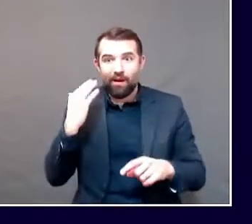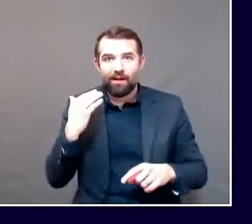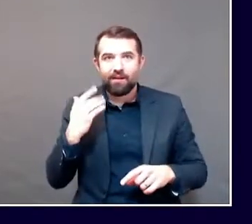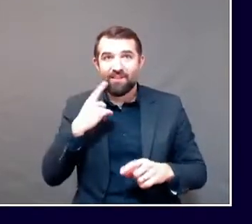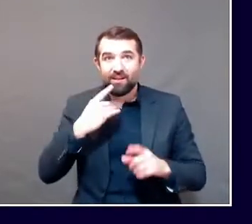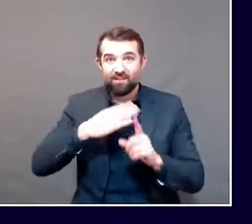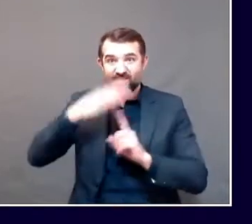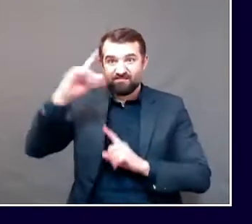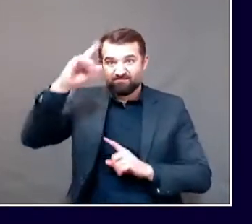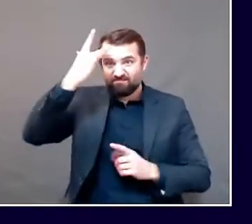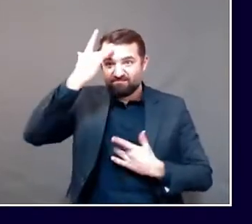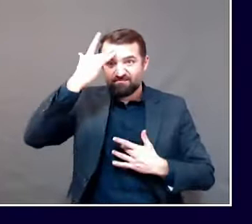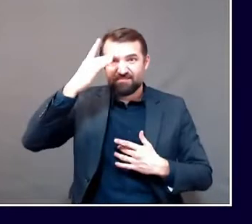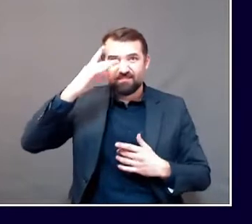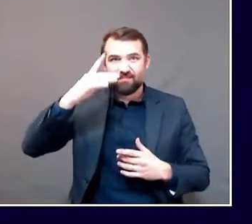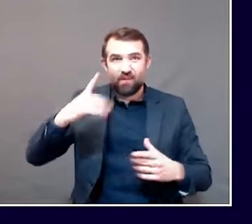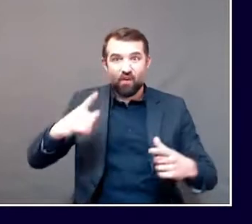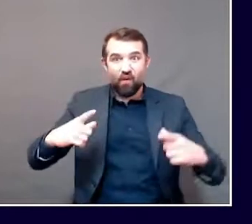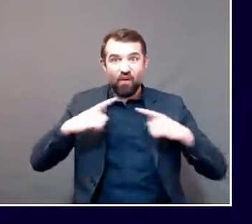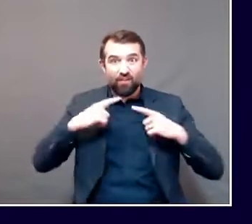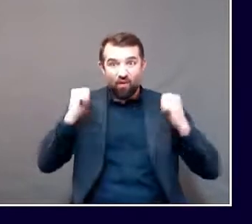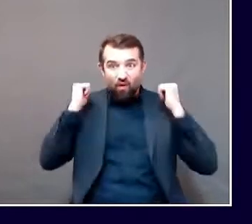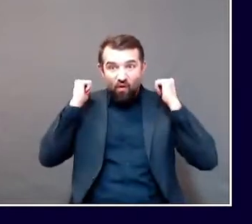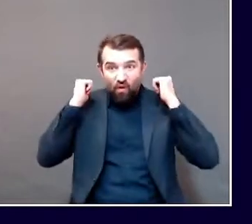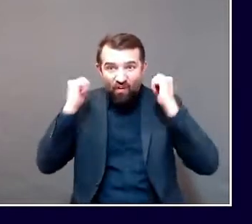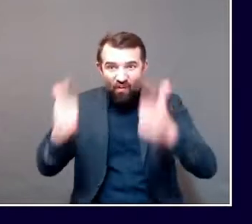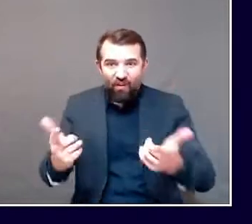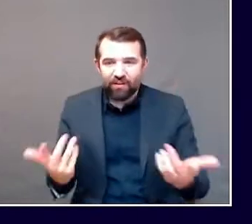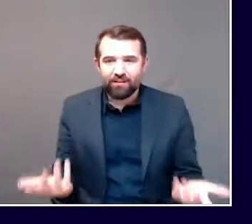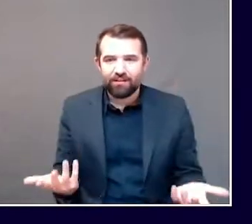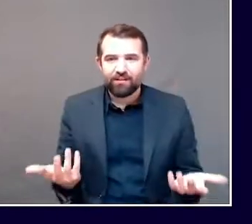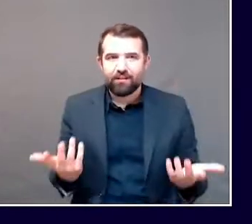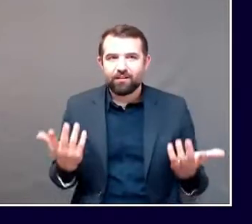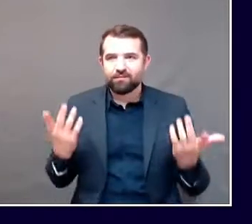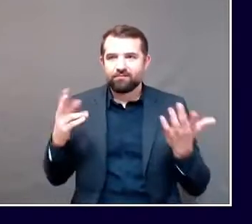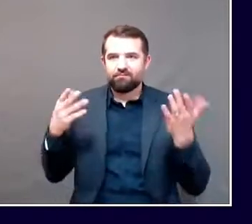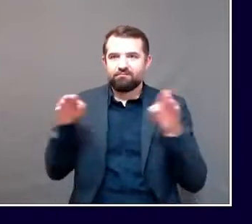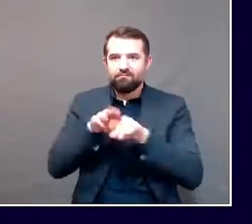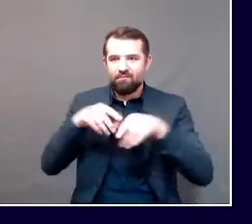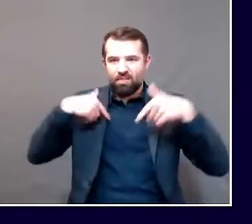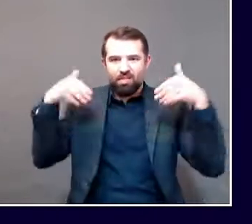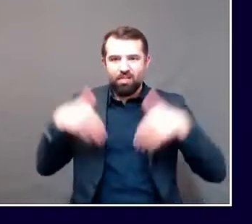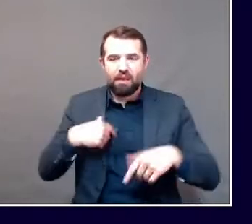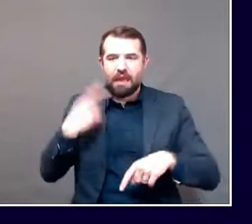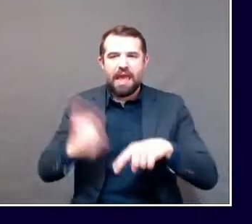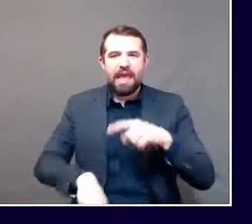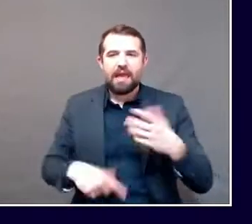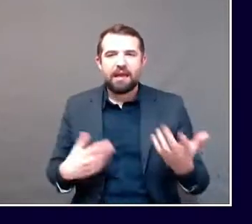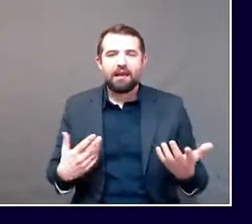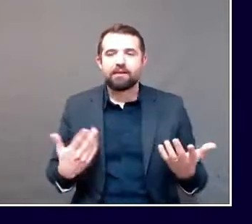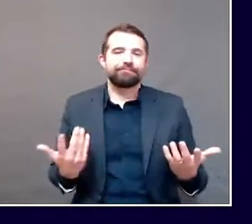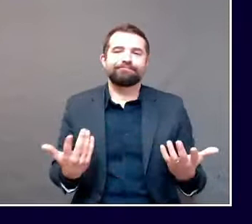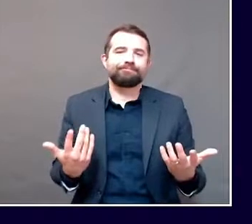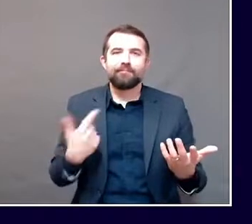to vaccinating healthcare staff is something that is very, very important. And we trust the hospital systems,